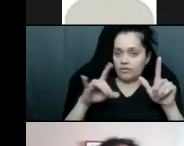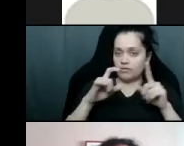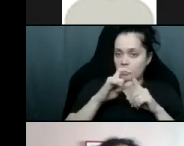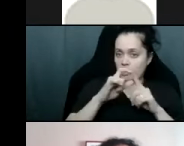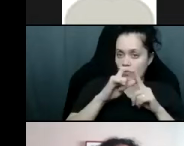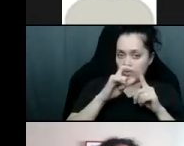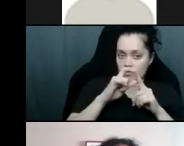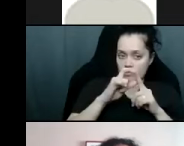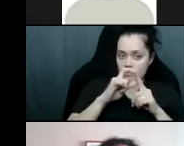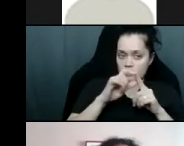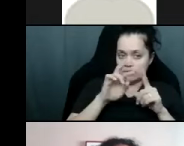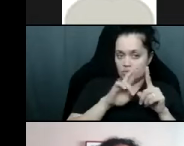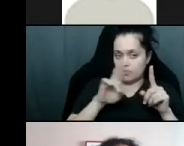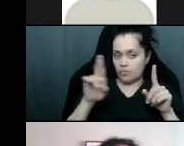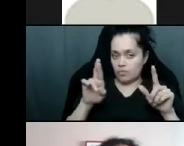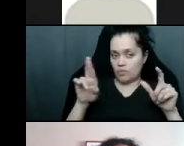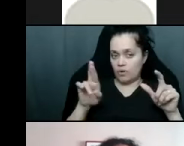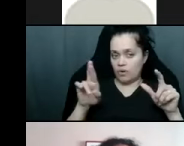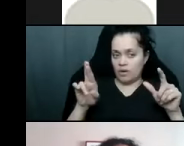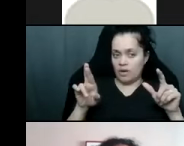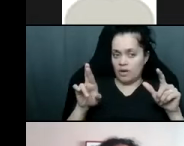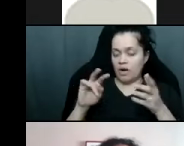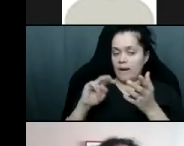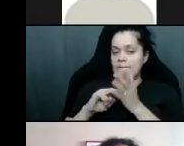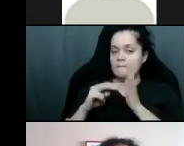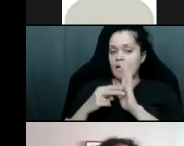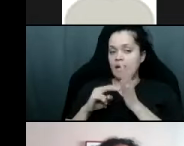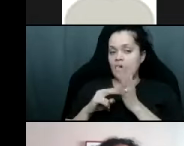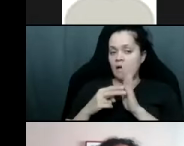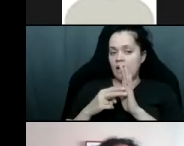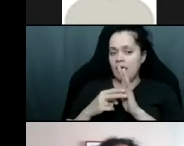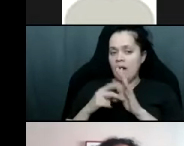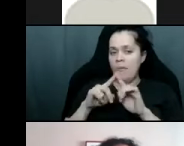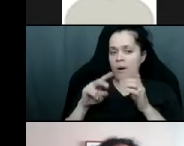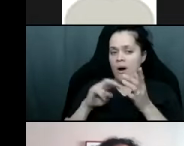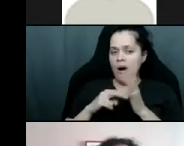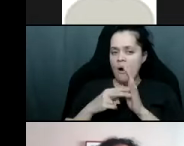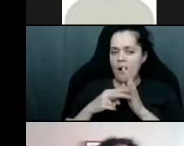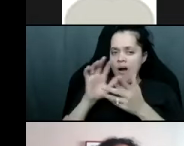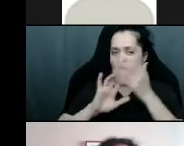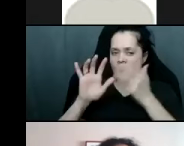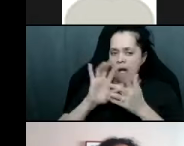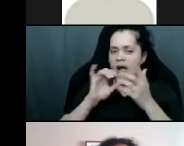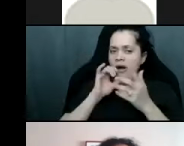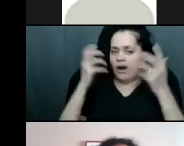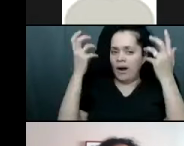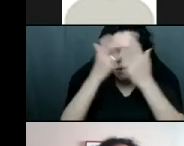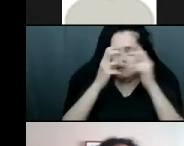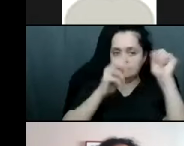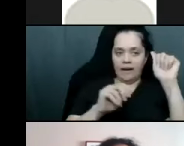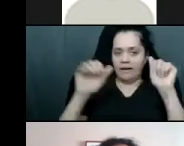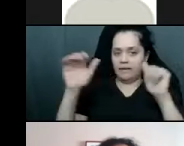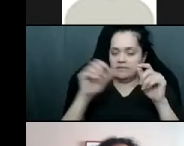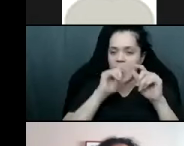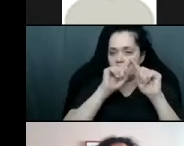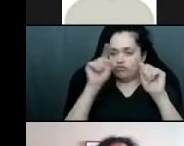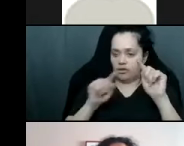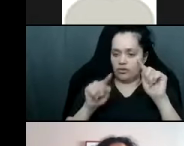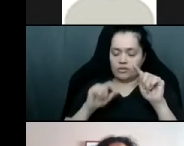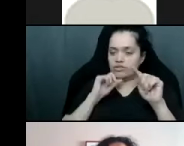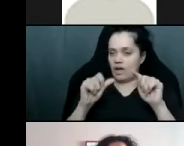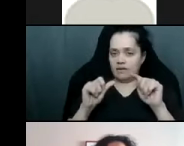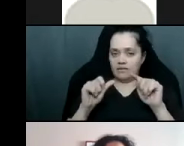words, and on the right side are their meanings, but I've shuffled the meanings up so they're not just straight across from their